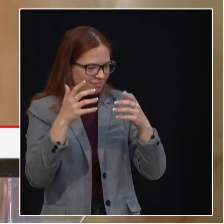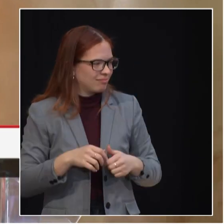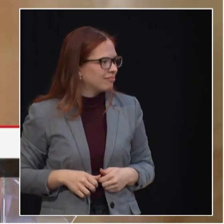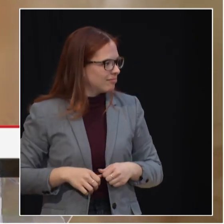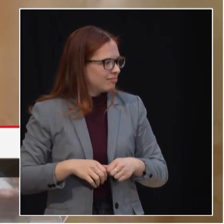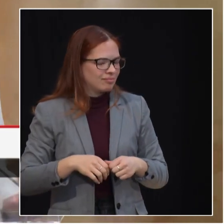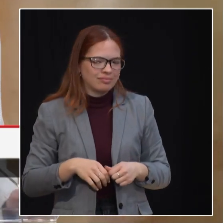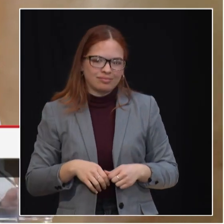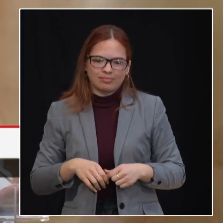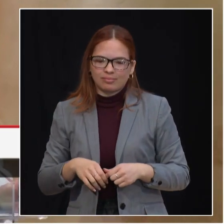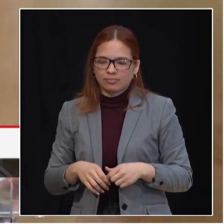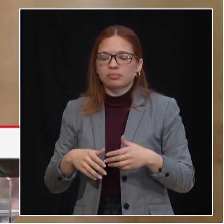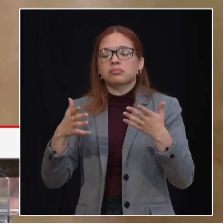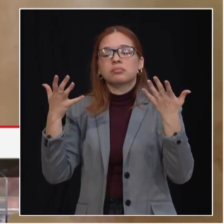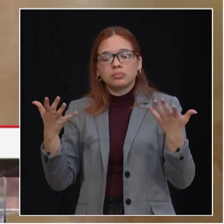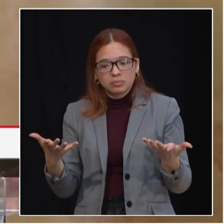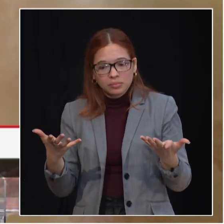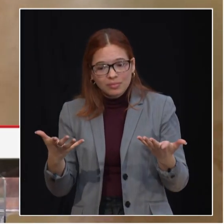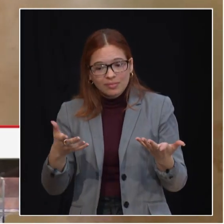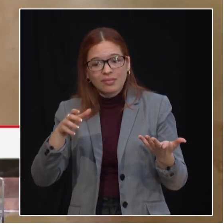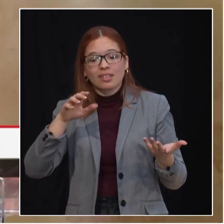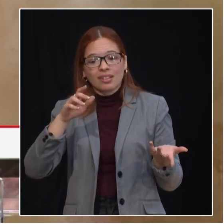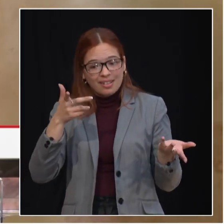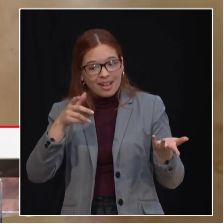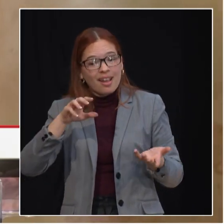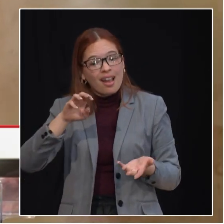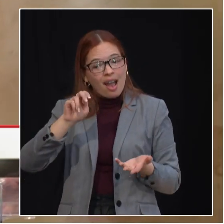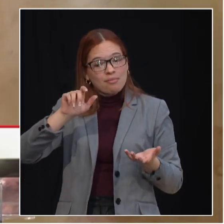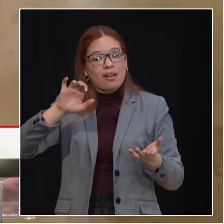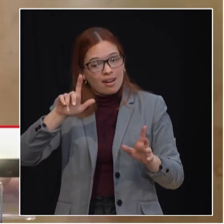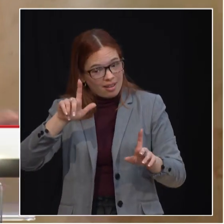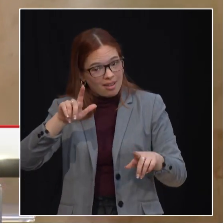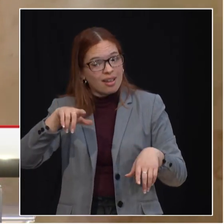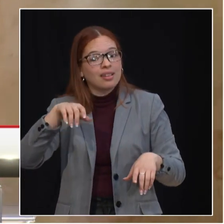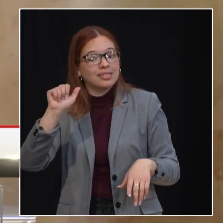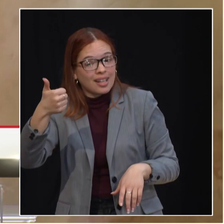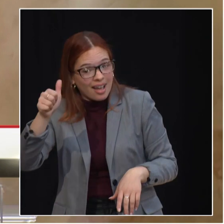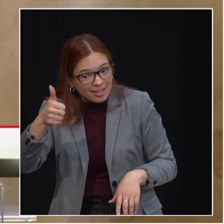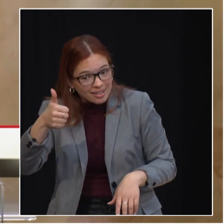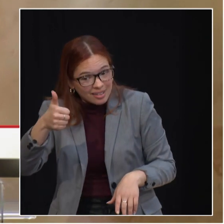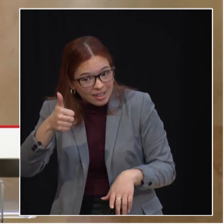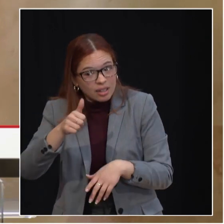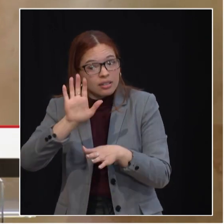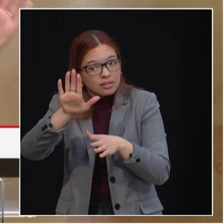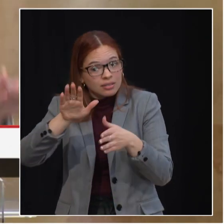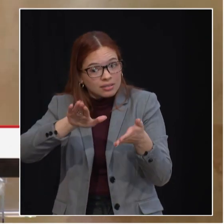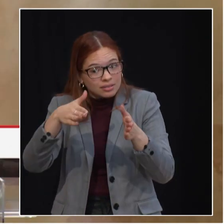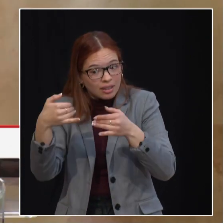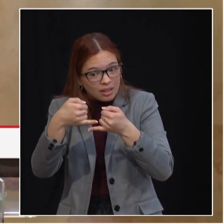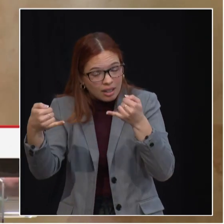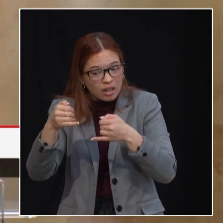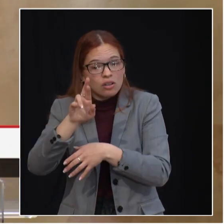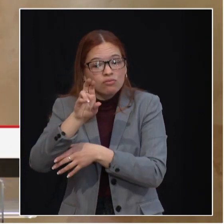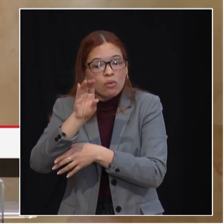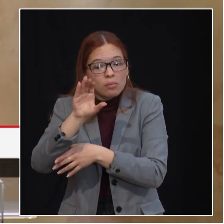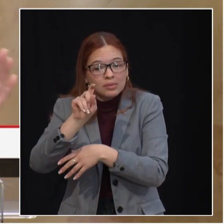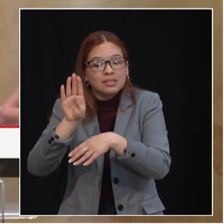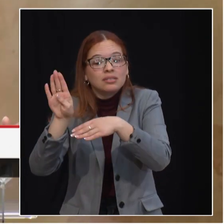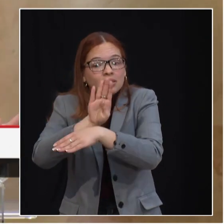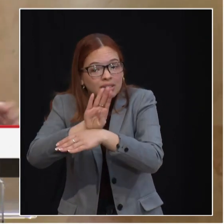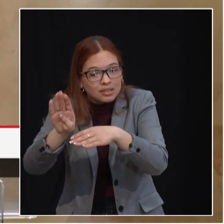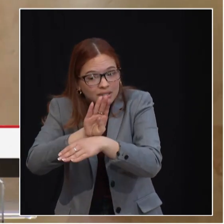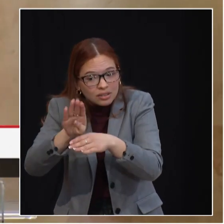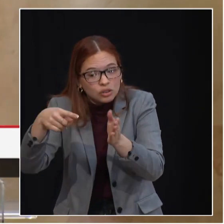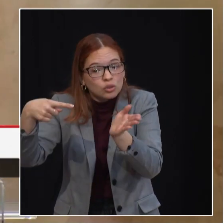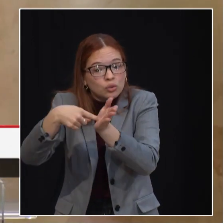All right, April 10th, you got that? The deadline for the Robust Retail, and you can find details for Robust Retail and all of our